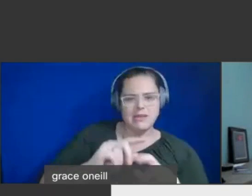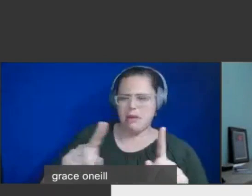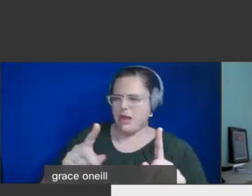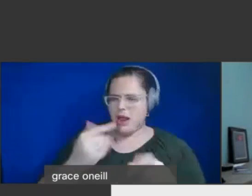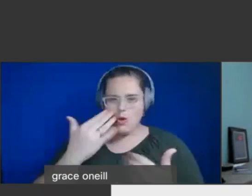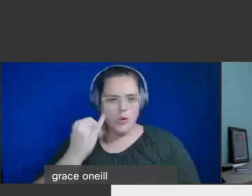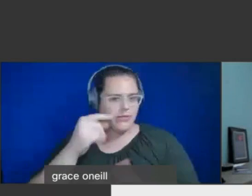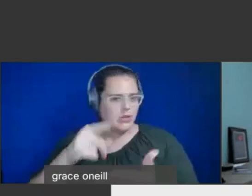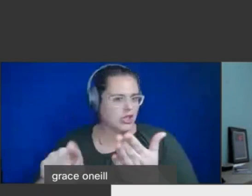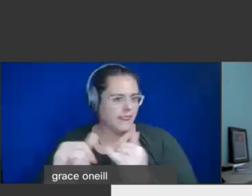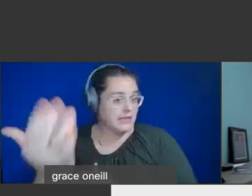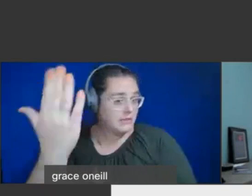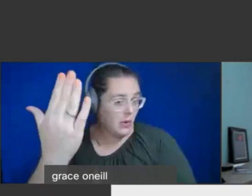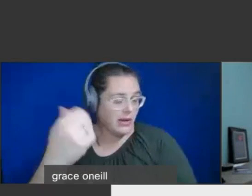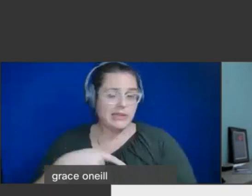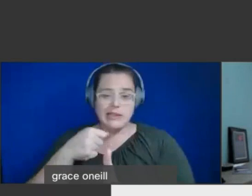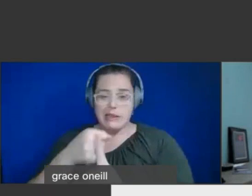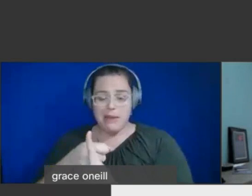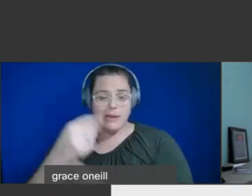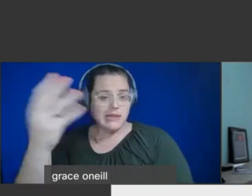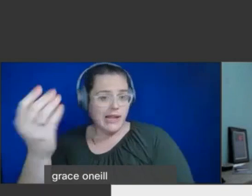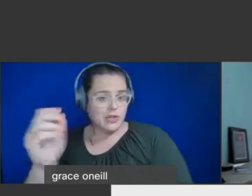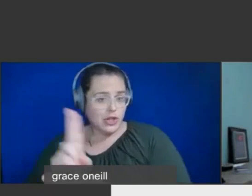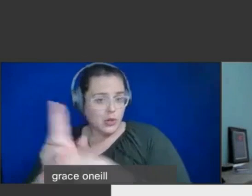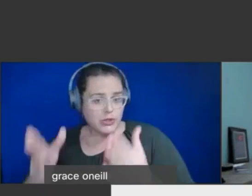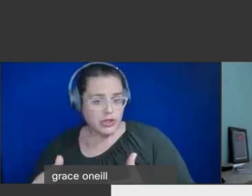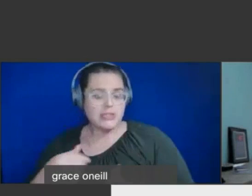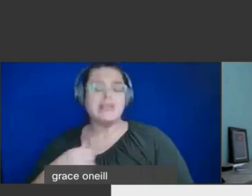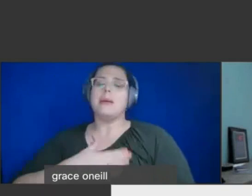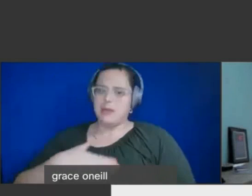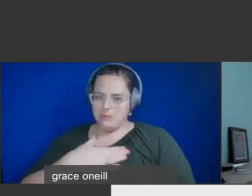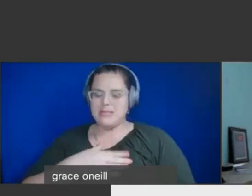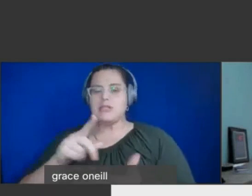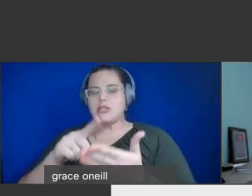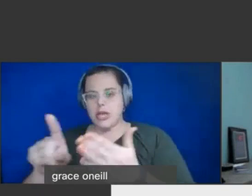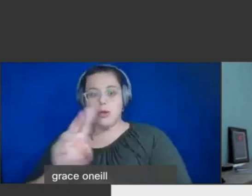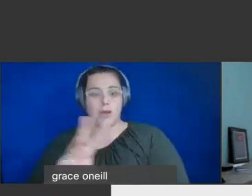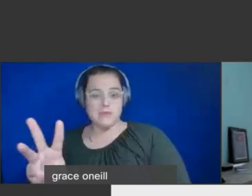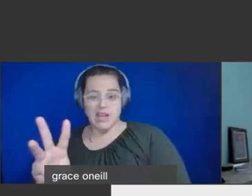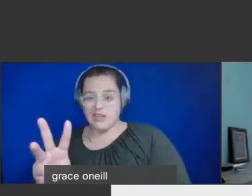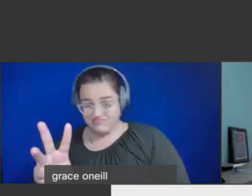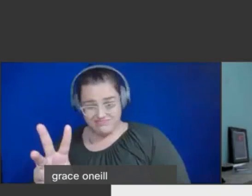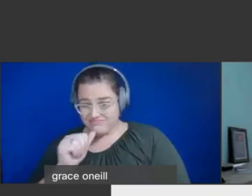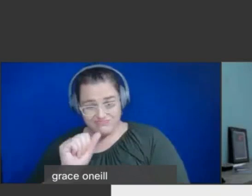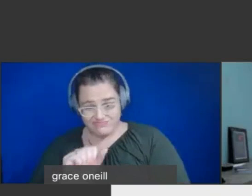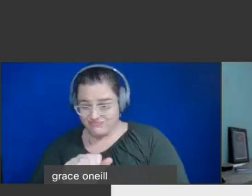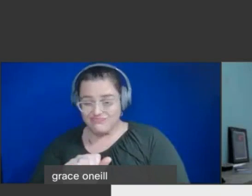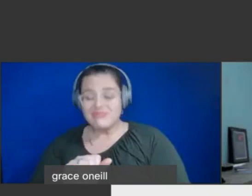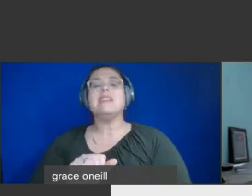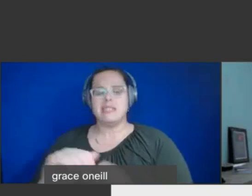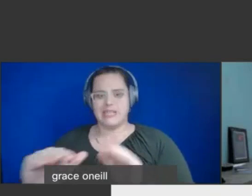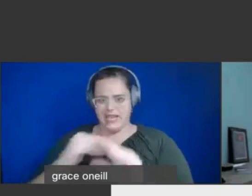impacted folks externally. So reach out, check it first. If it's still not working for you, contact me at this email